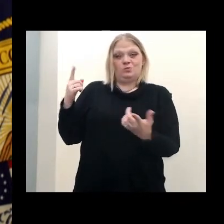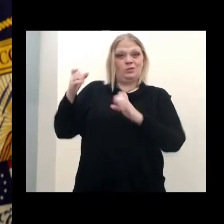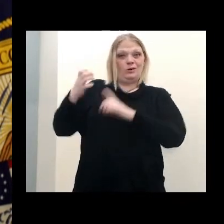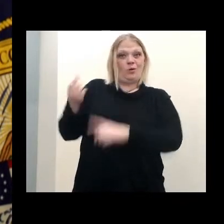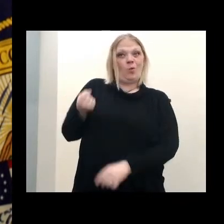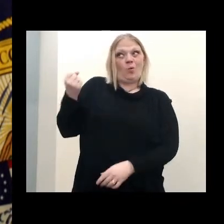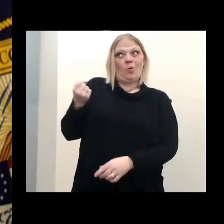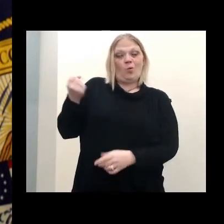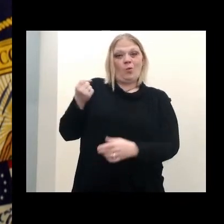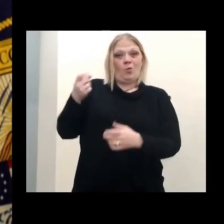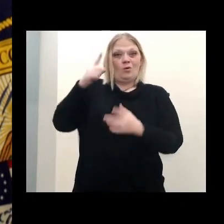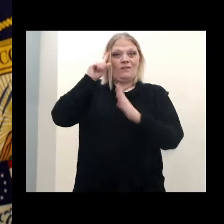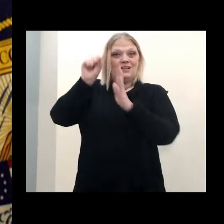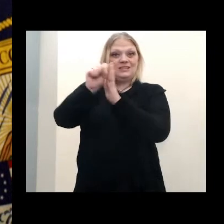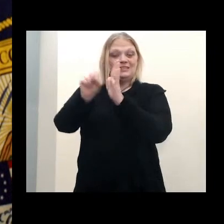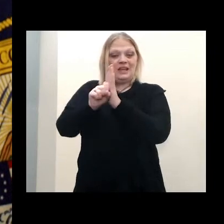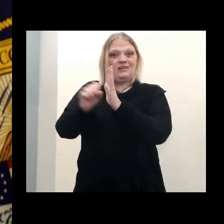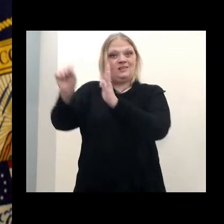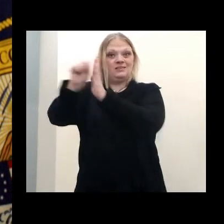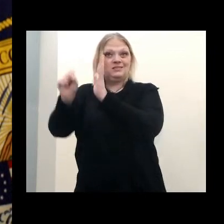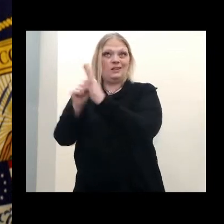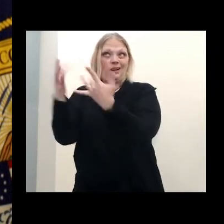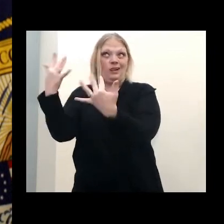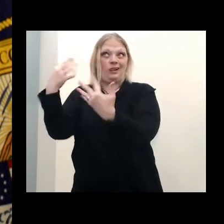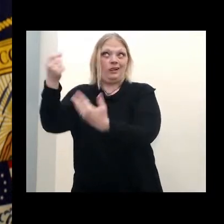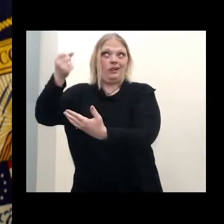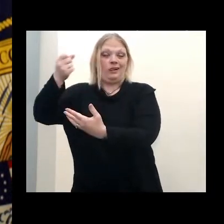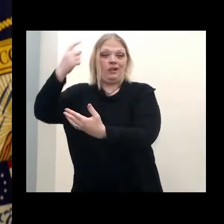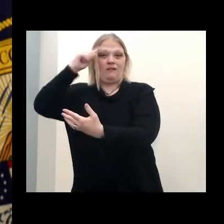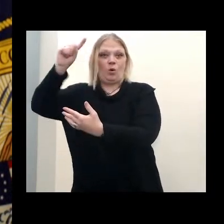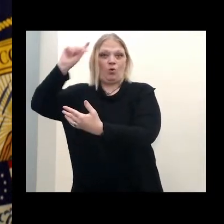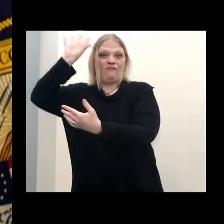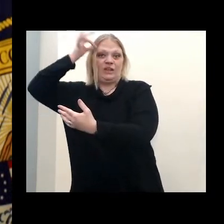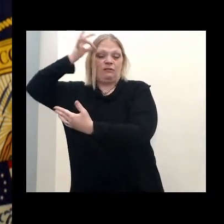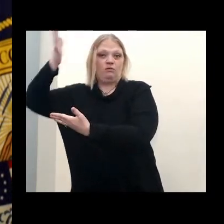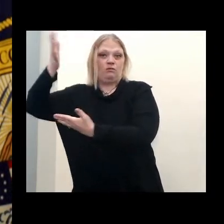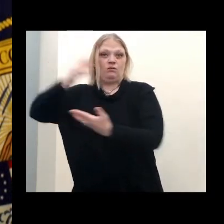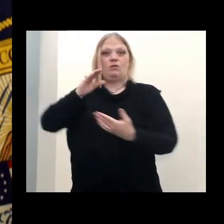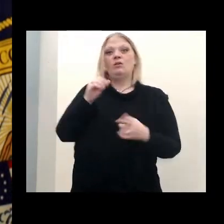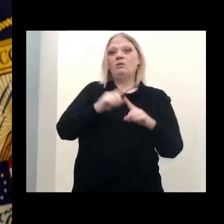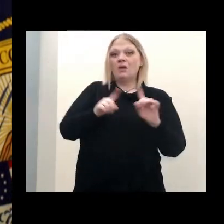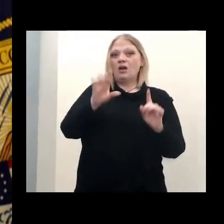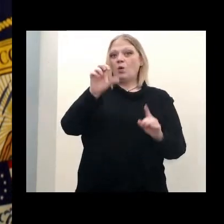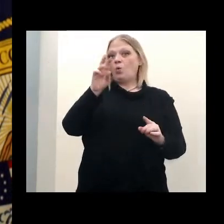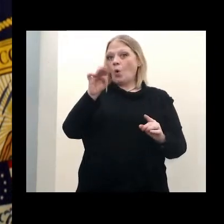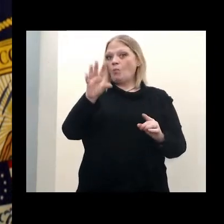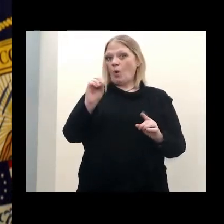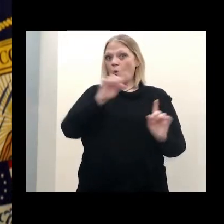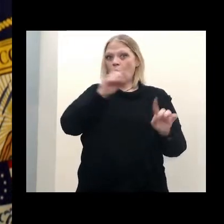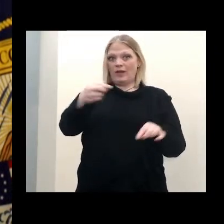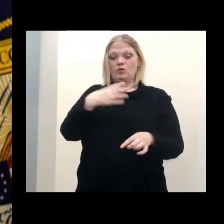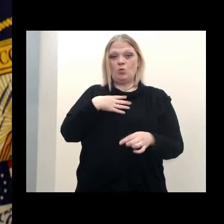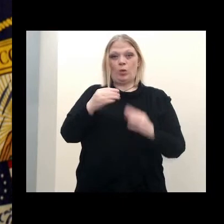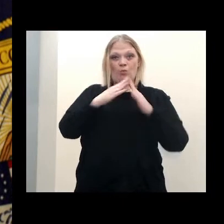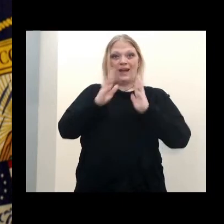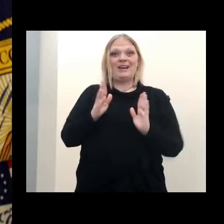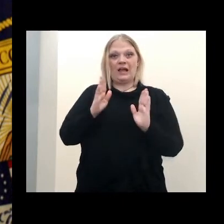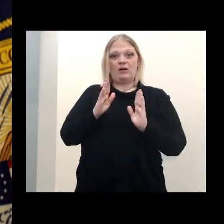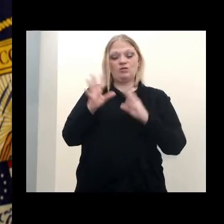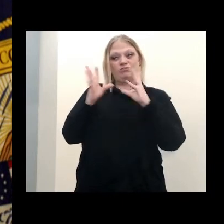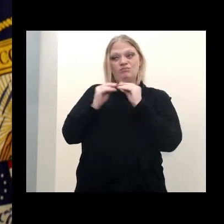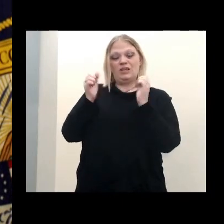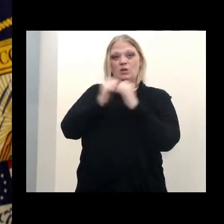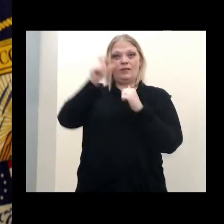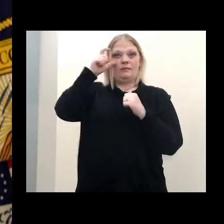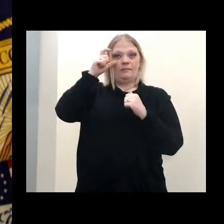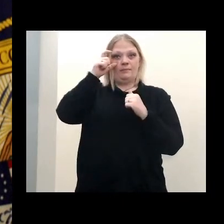is at the mercy of whatever the federal government sends us. Governor Cuomo noted yesterday he was in the White House with other governors meeting with President Biden, and